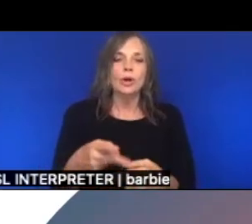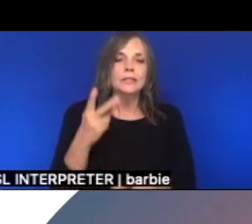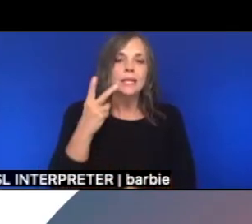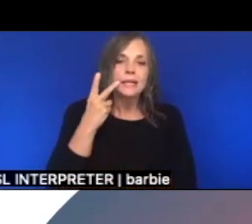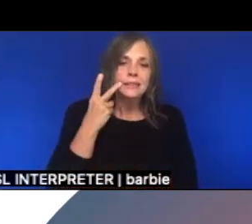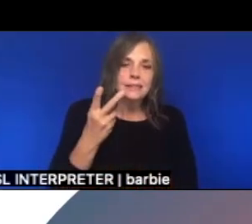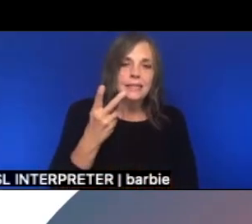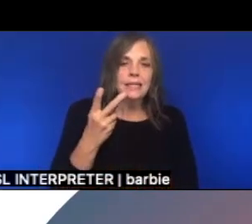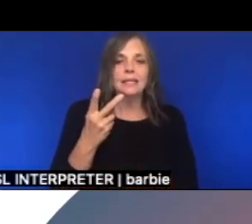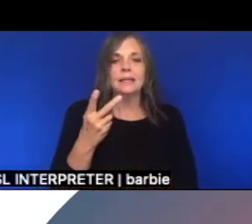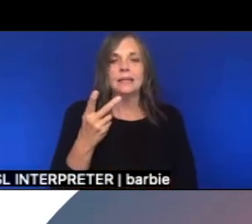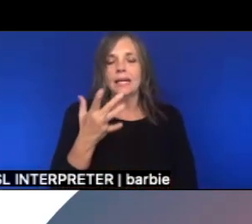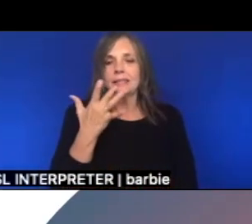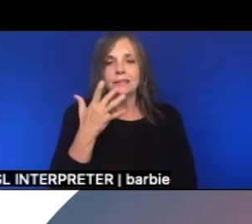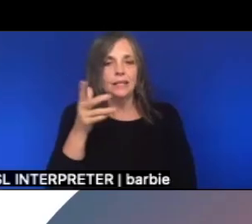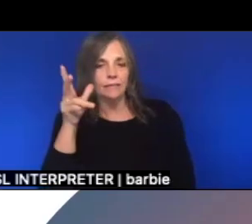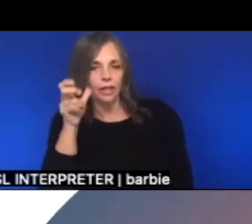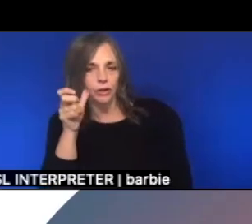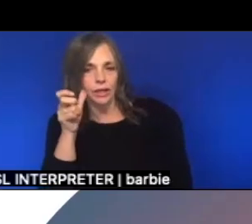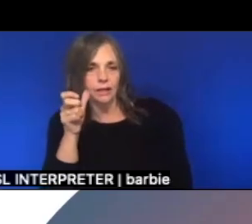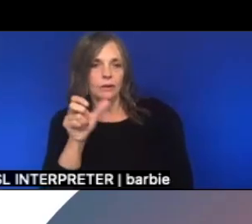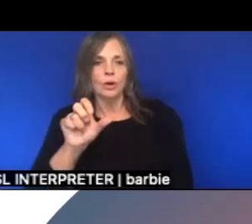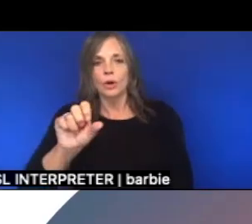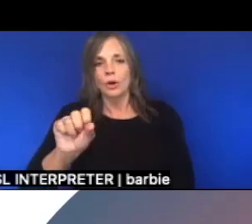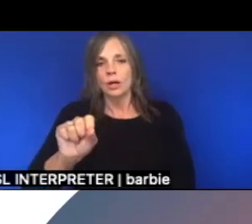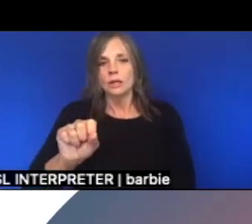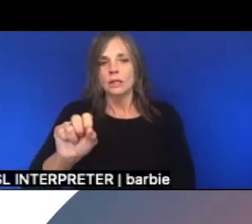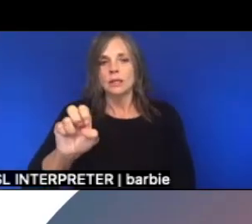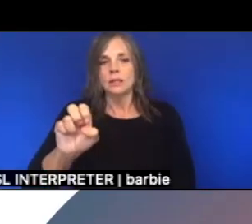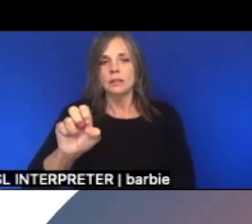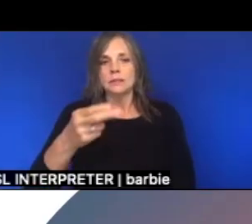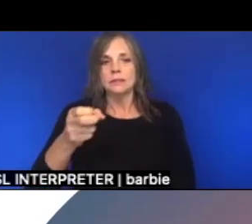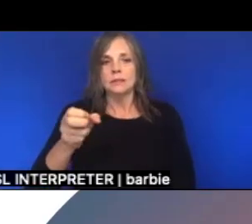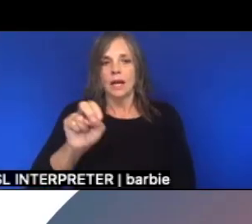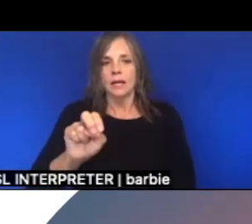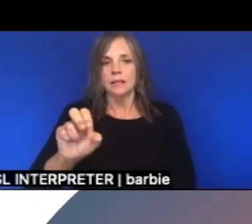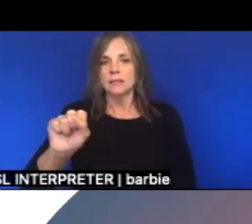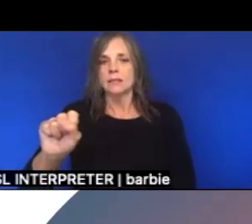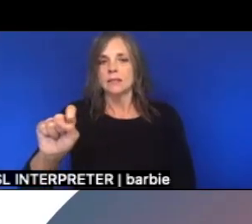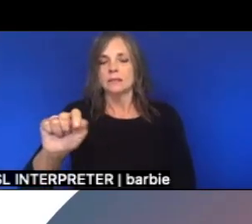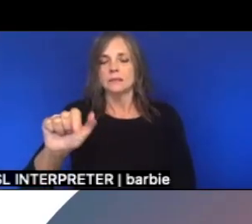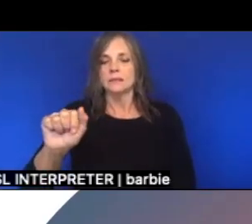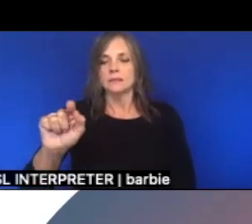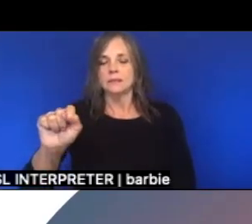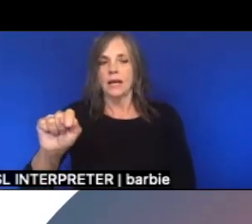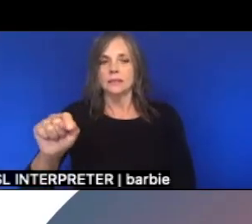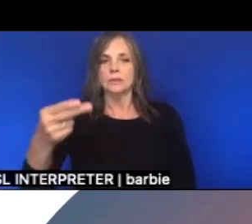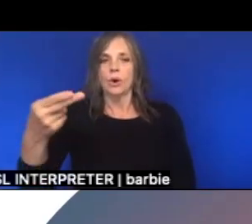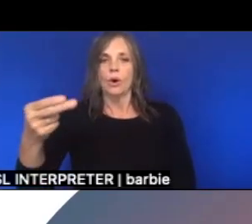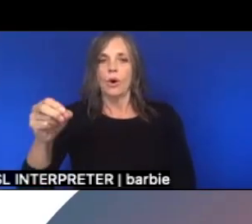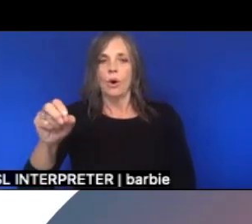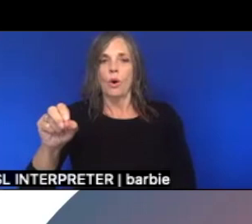hören. And this is available with a voiceover and also with subtitles. If you are